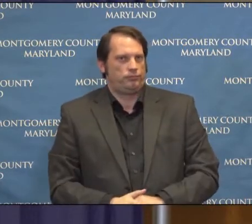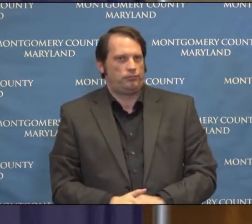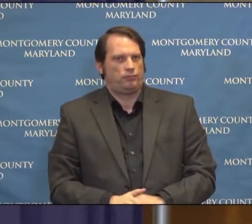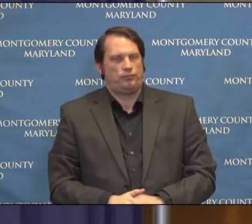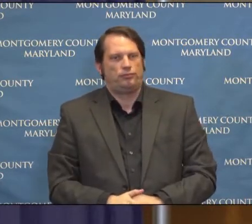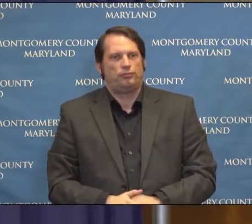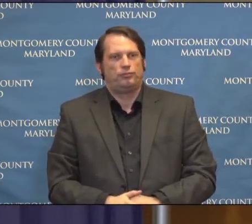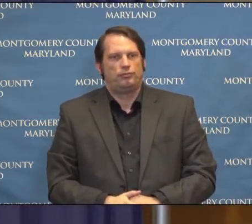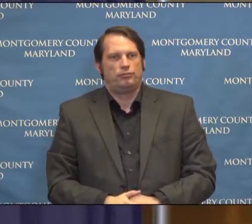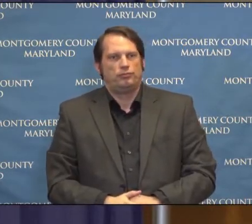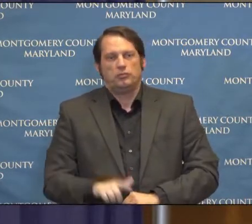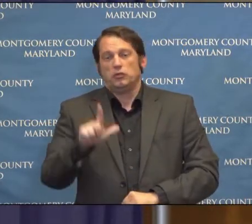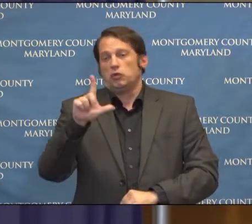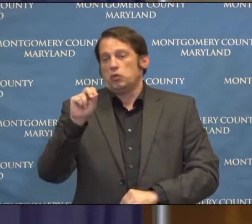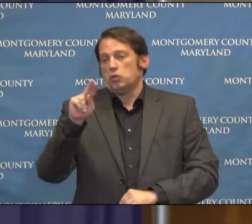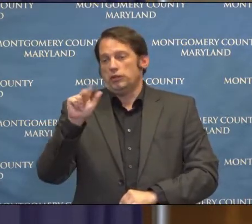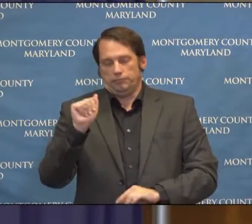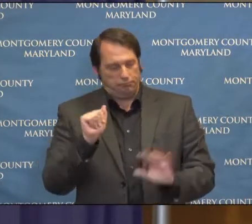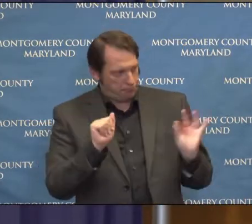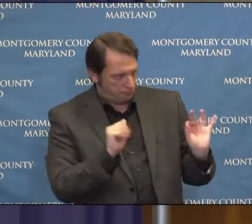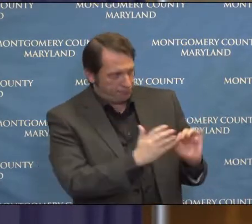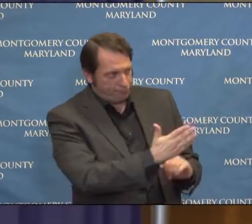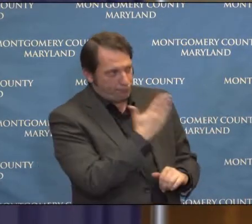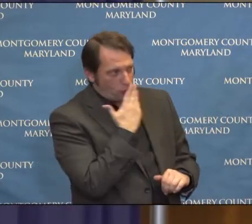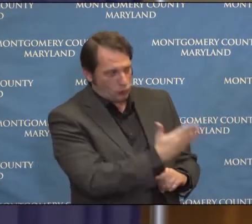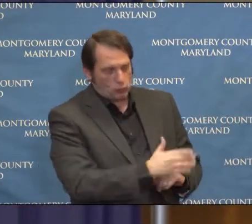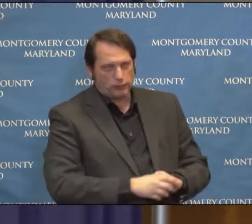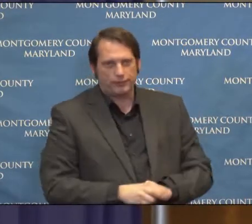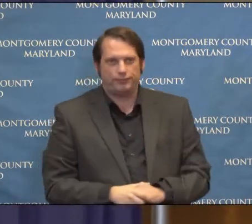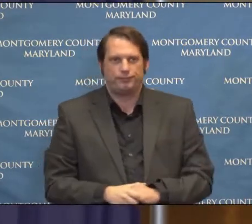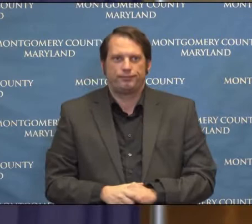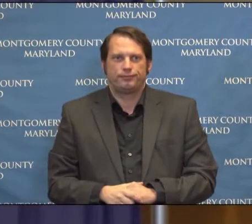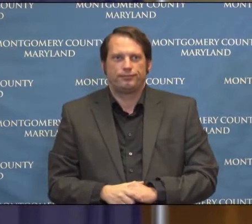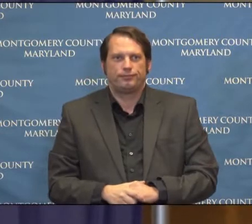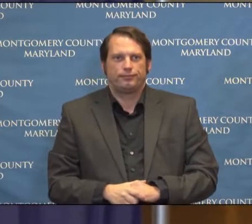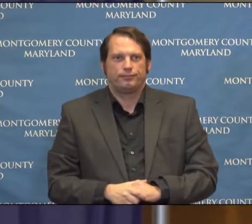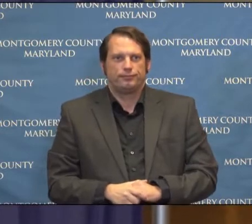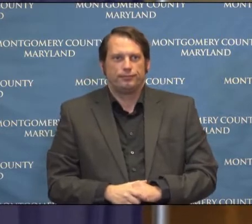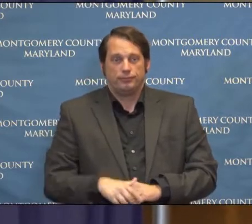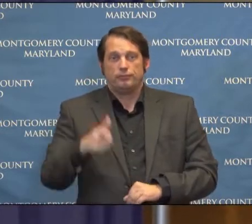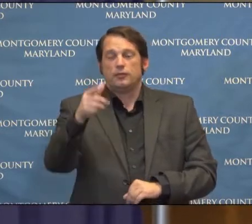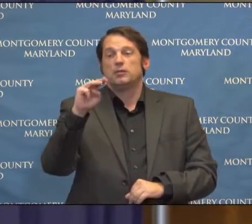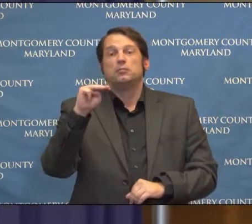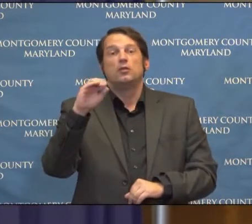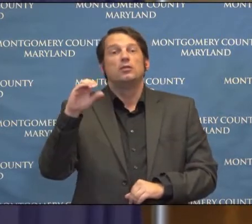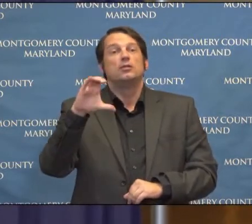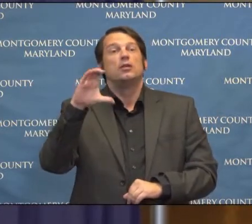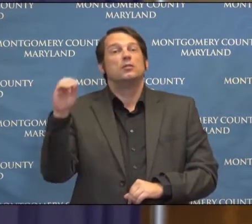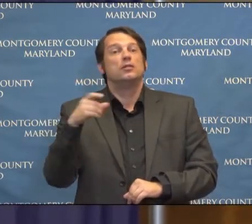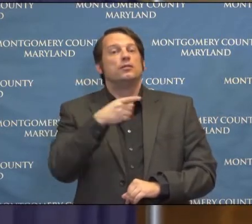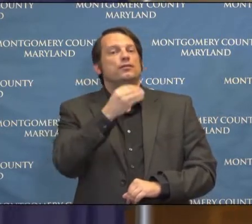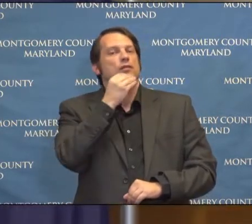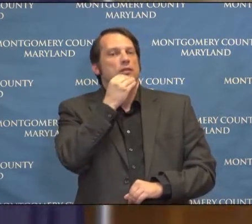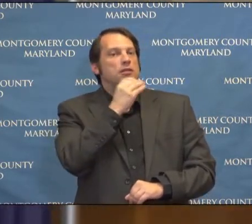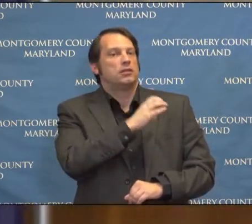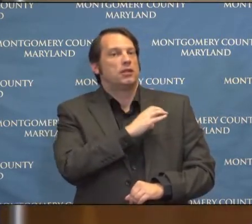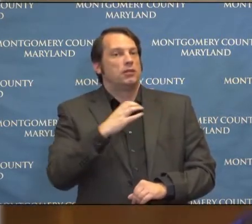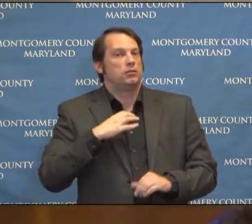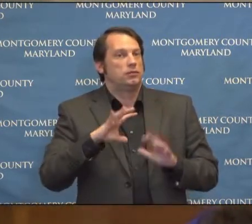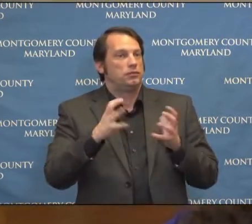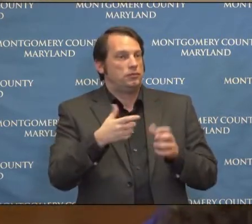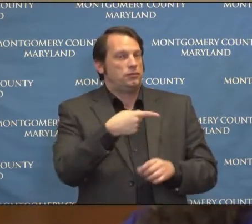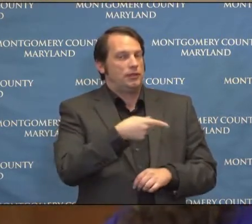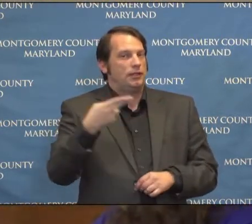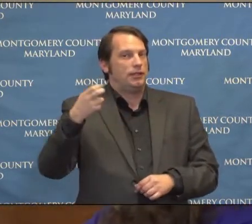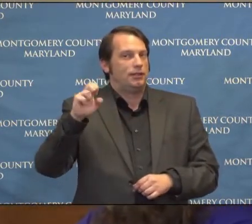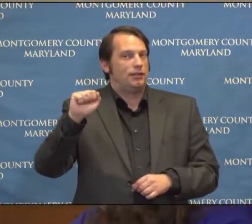you. Heather Bruskin from the Montgomery County Food Council. As more and more people have become unemployed, the need for food and meals is